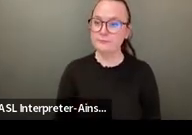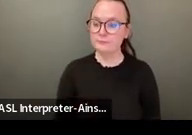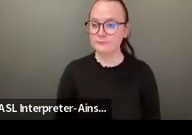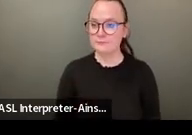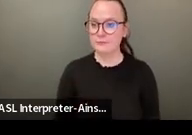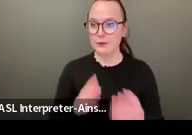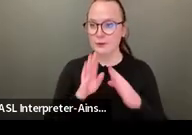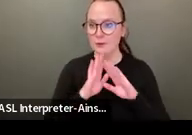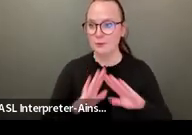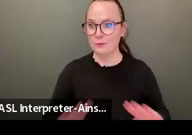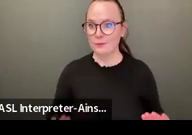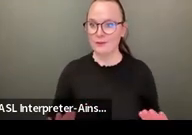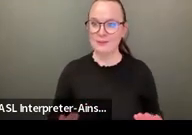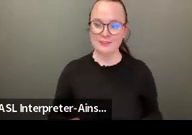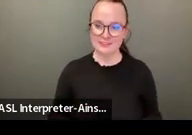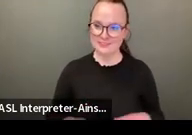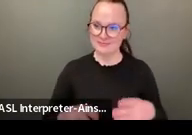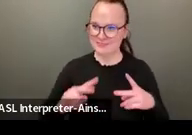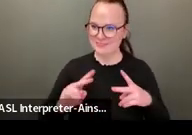Very quiet on this second half.